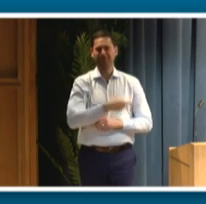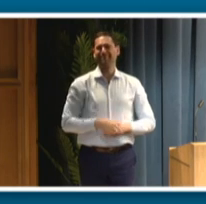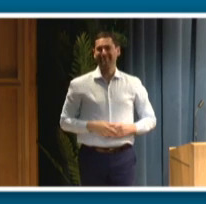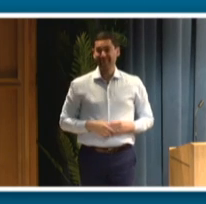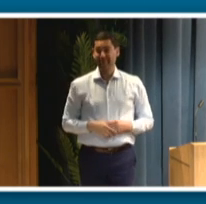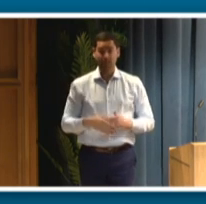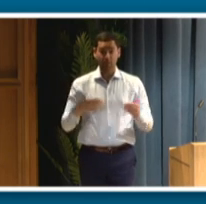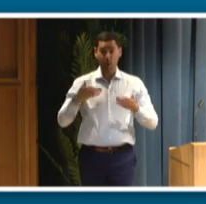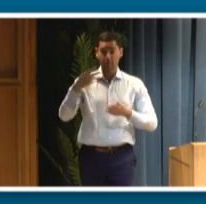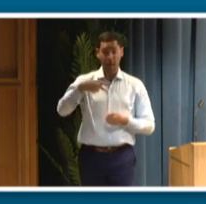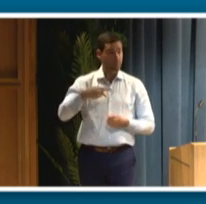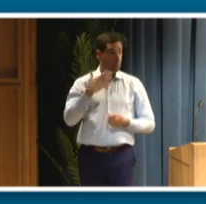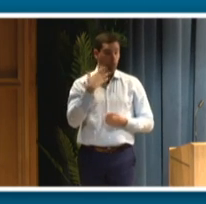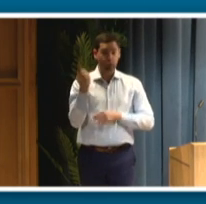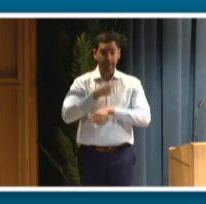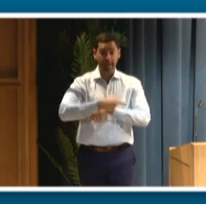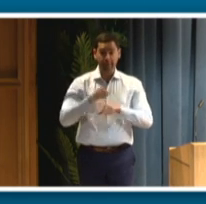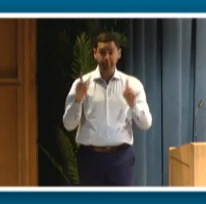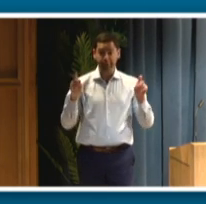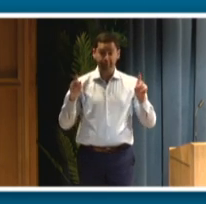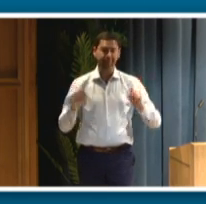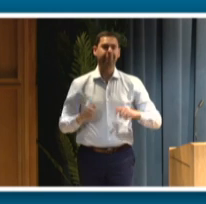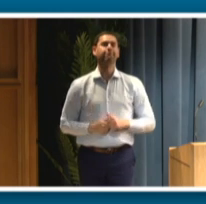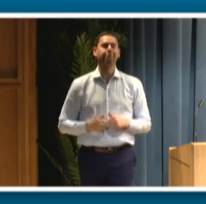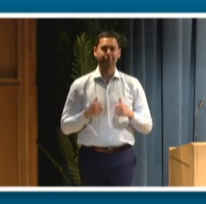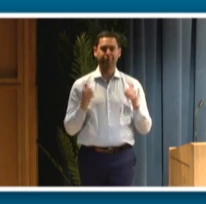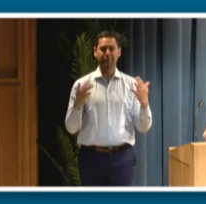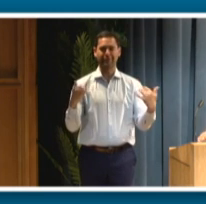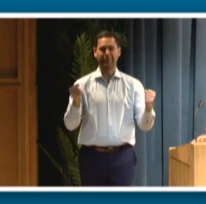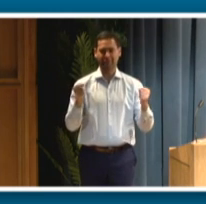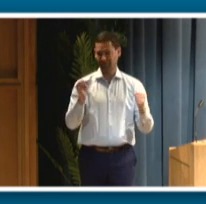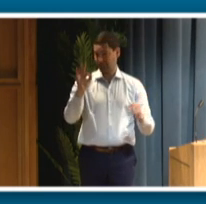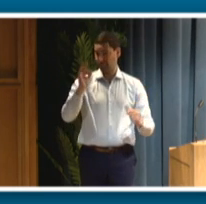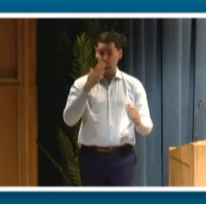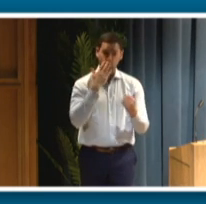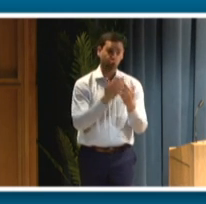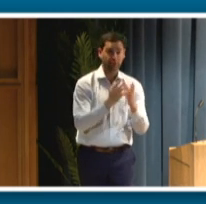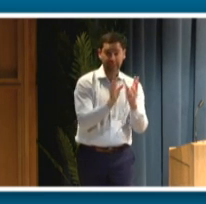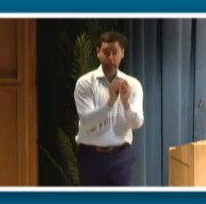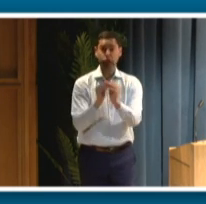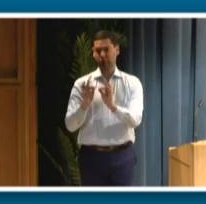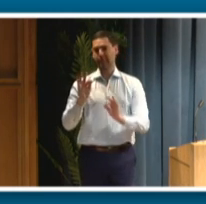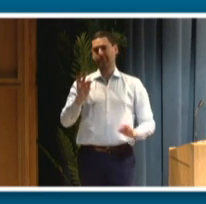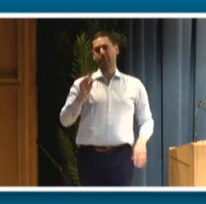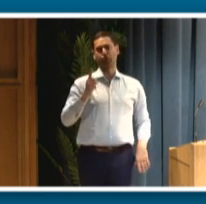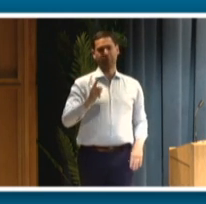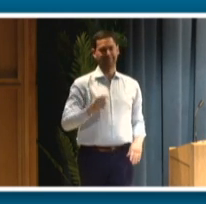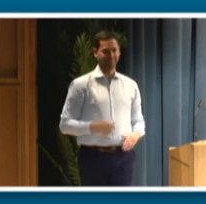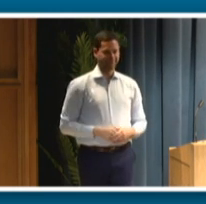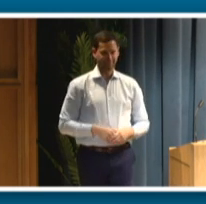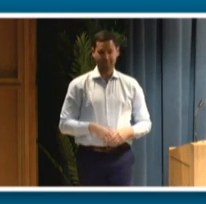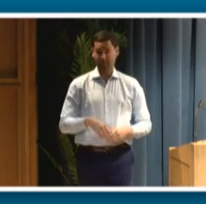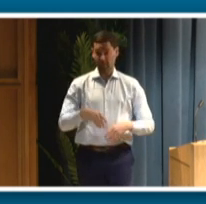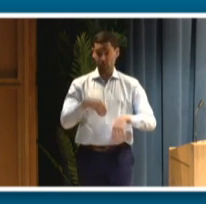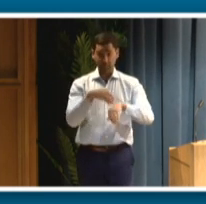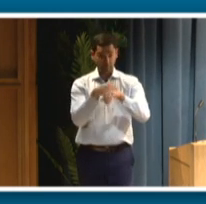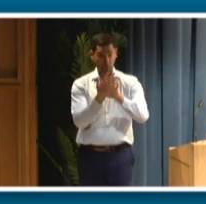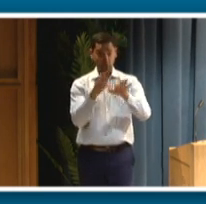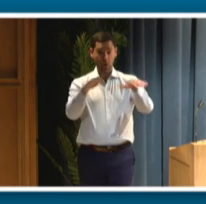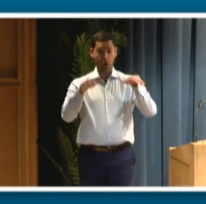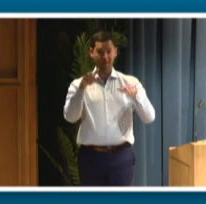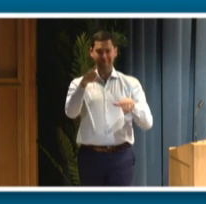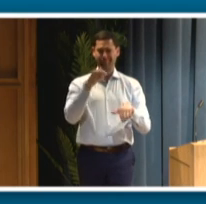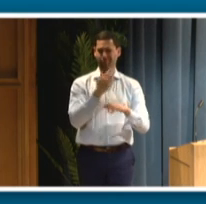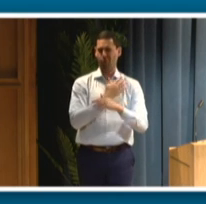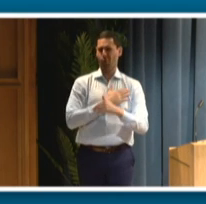Did you have a good day? Yes. Okay. Good sessions, right? Welcome to our virtual audience. I hope that you also had an